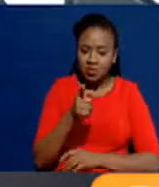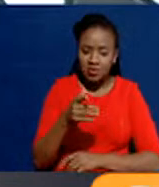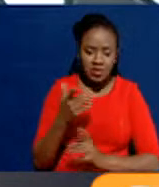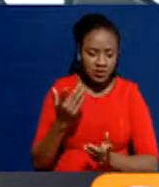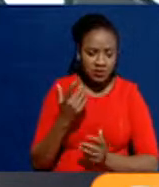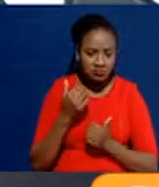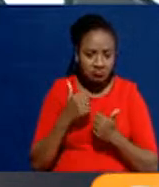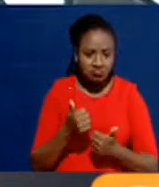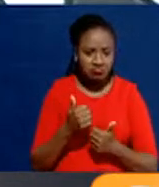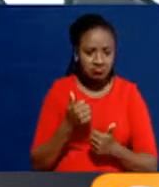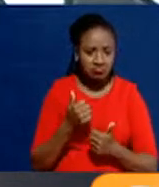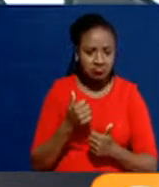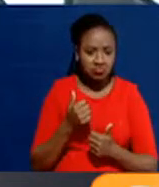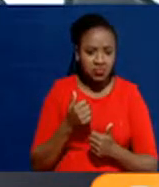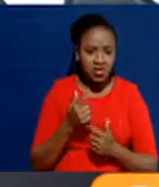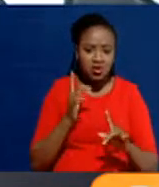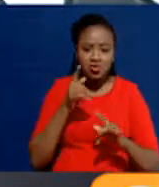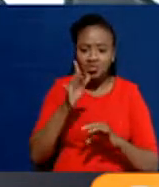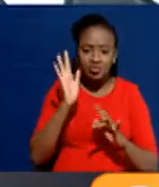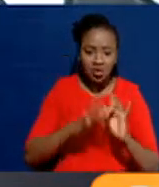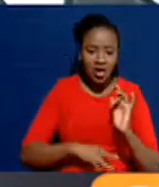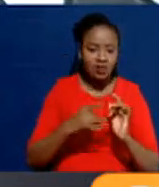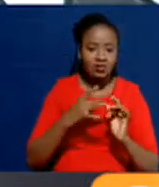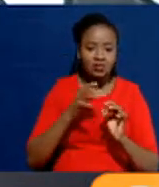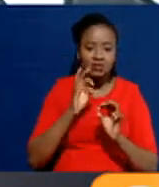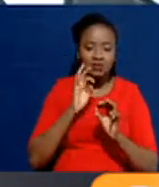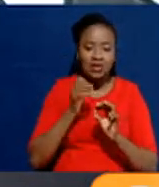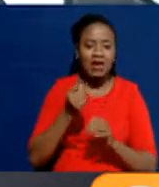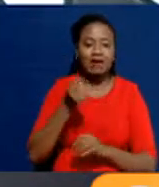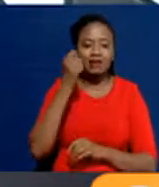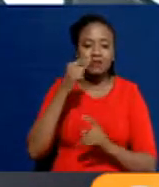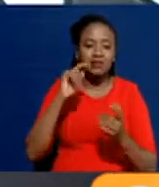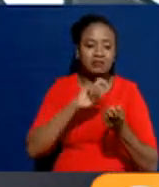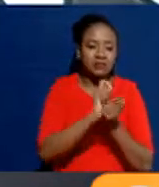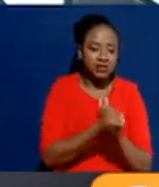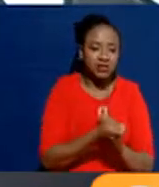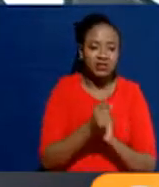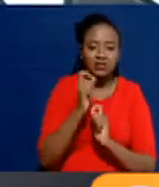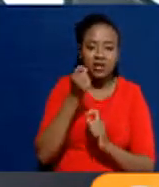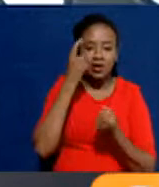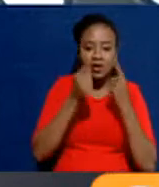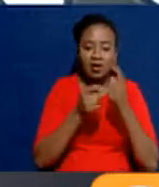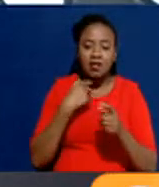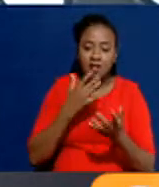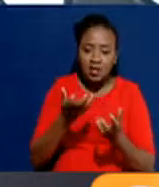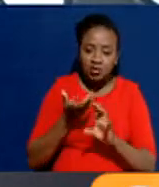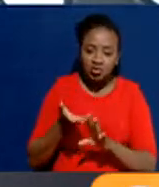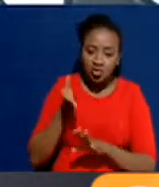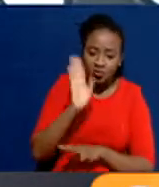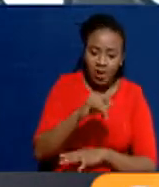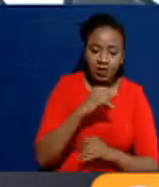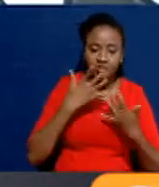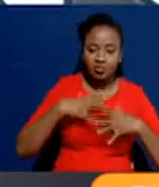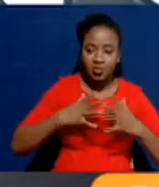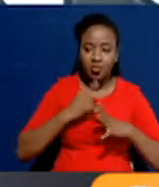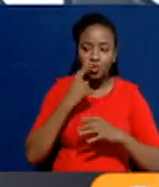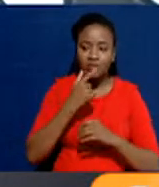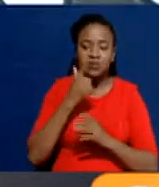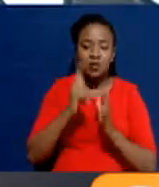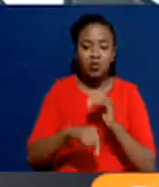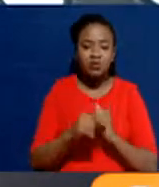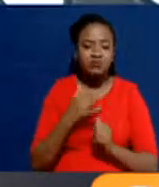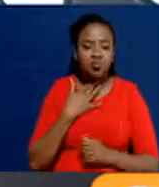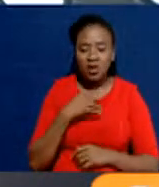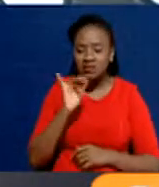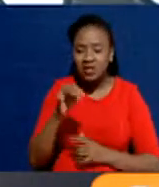and reinterpret. What the Public Service Commission could have done is gone back to the majority who said they did not want the position and ask them why,